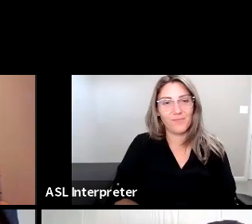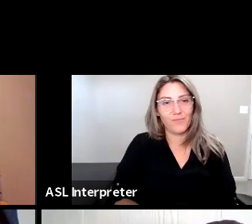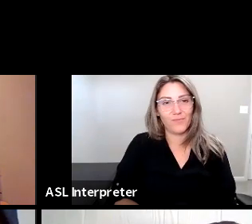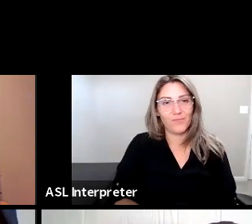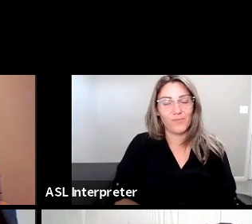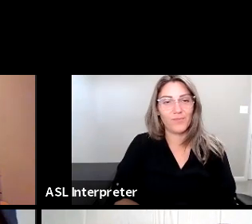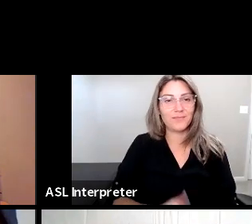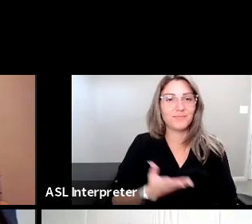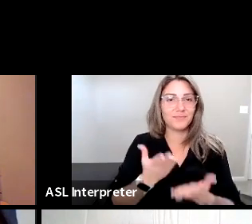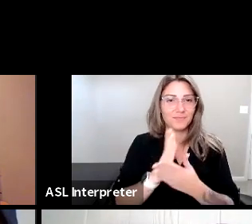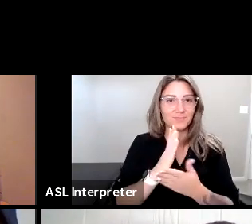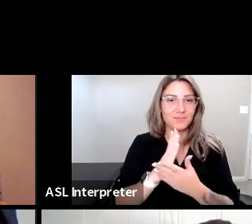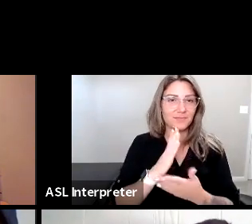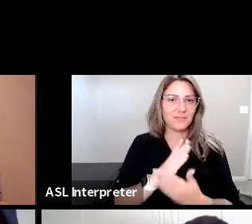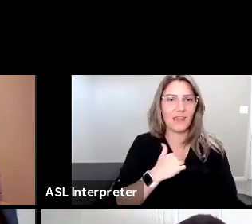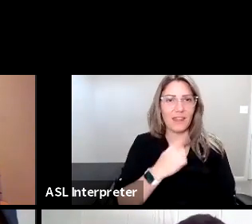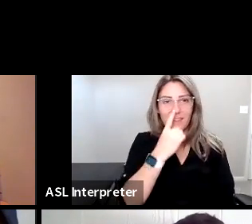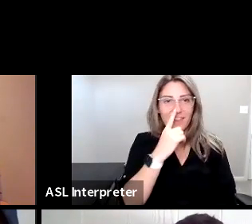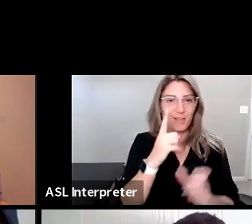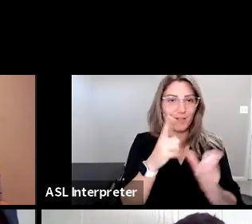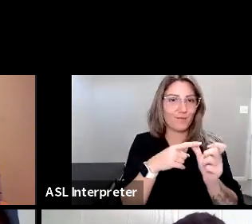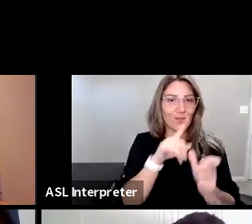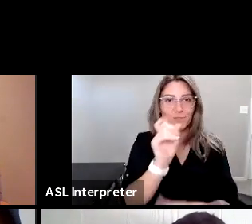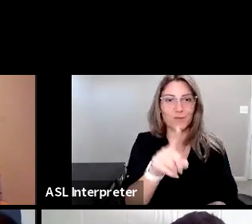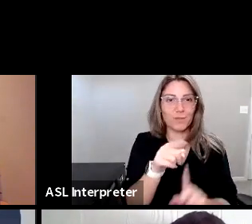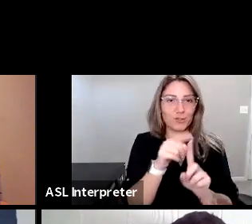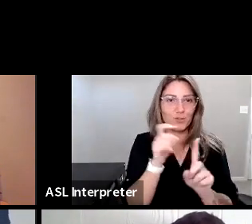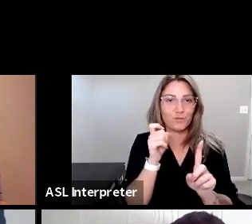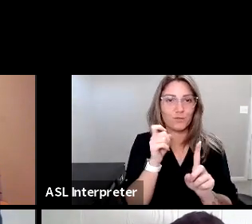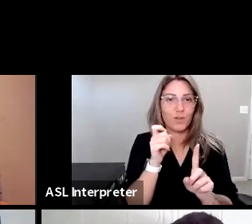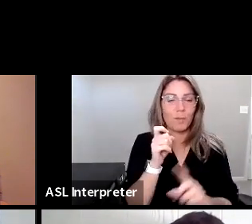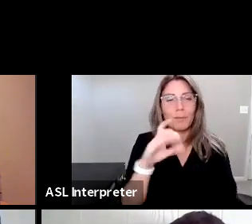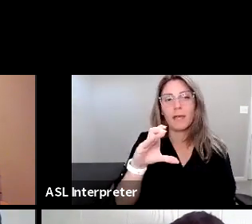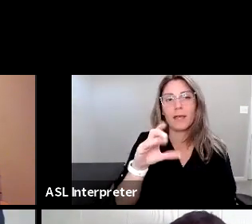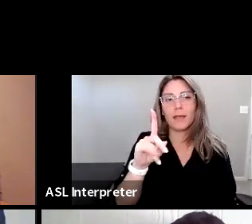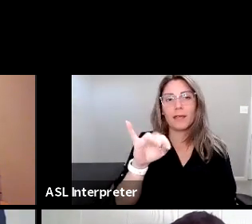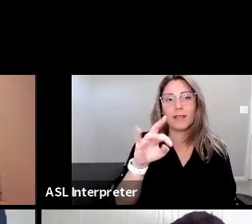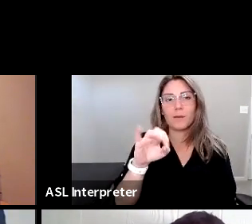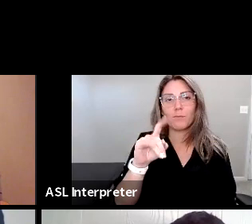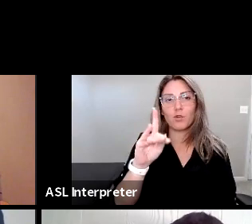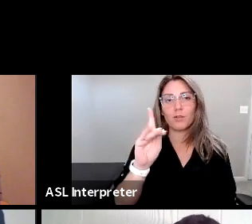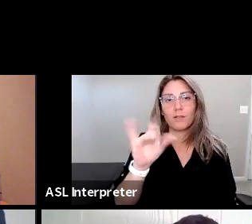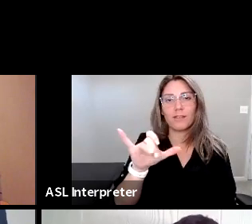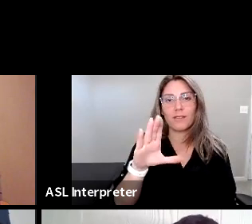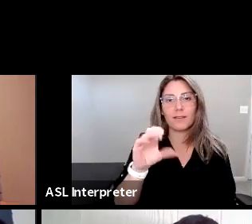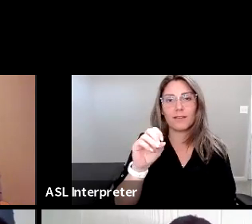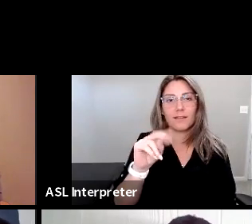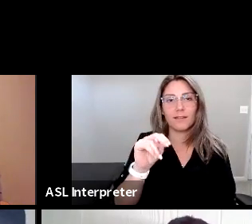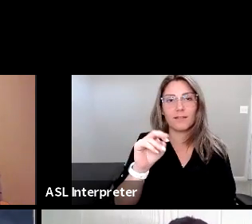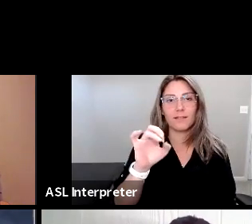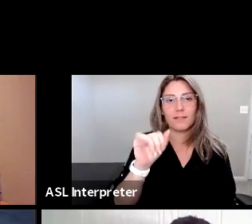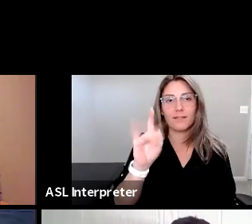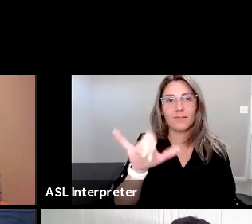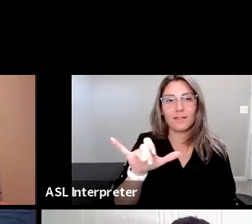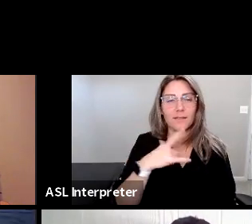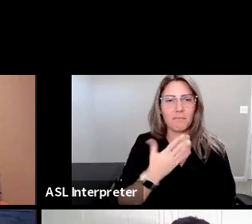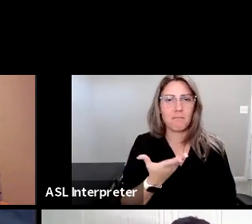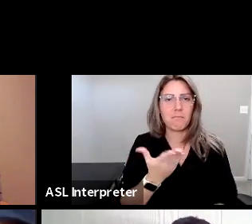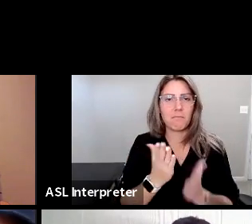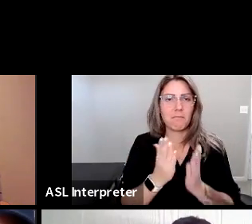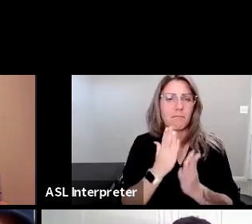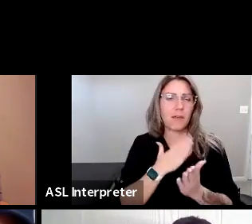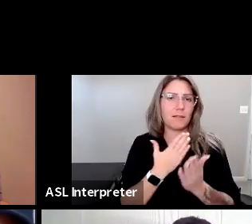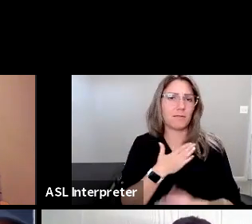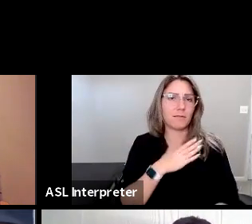All right, so I think the first question is from Kimberly Connolly, and she asked, my question to those